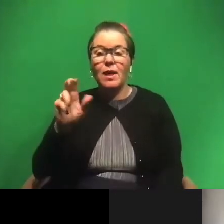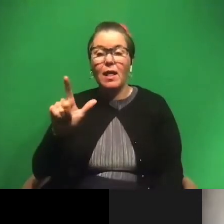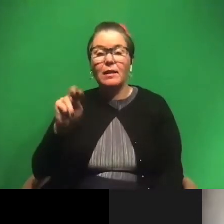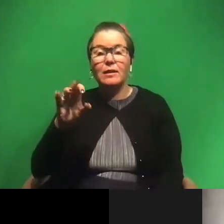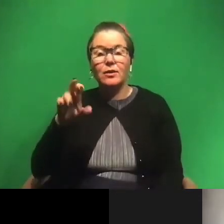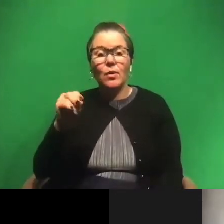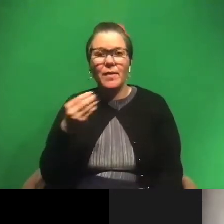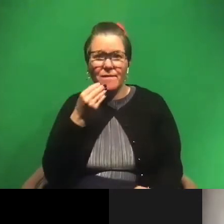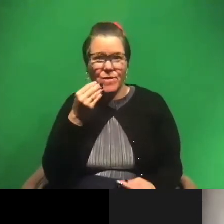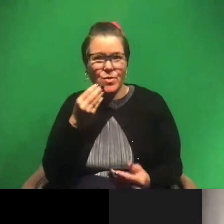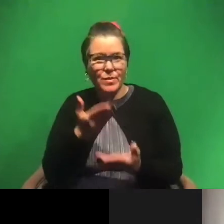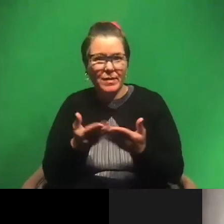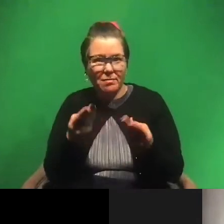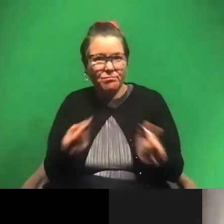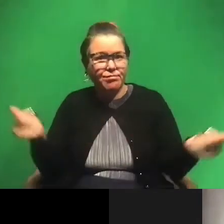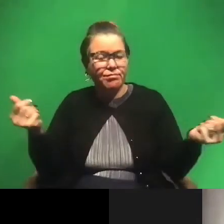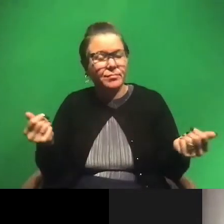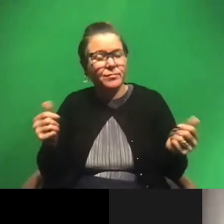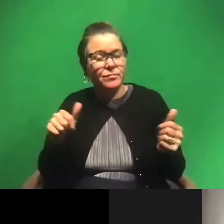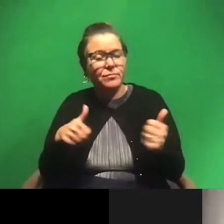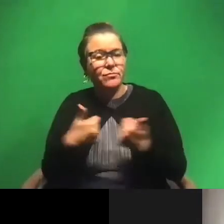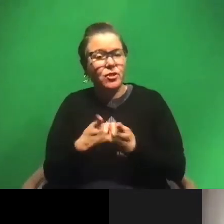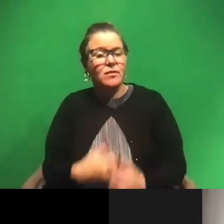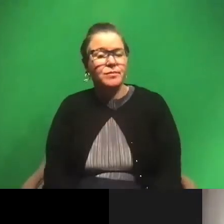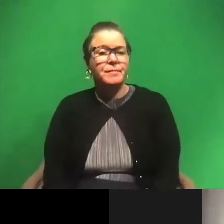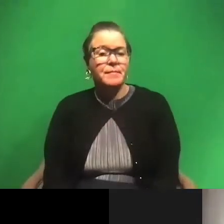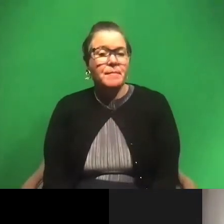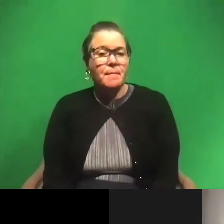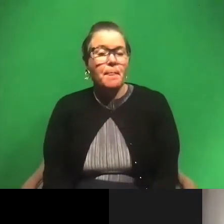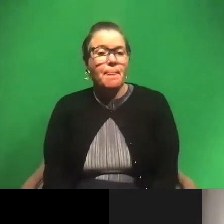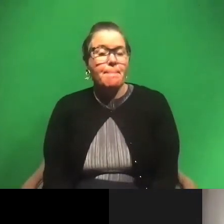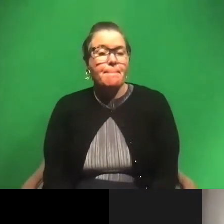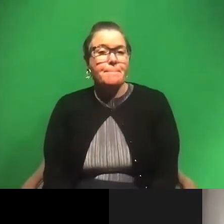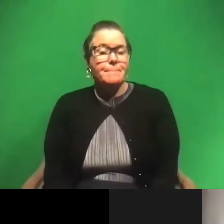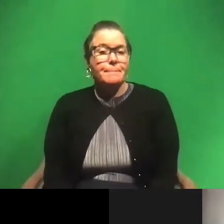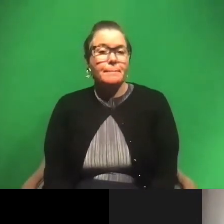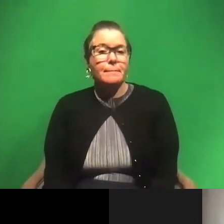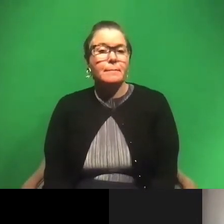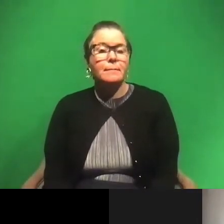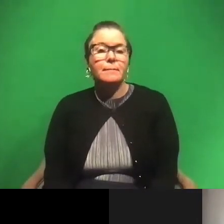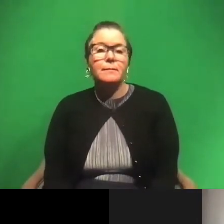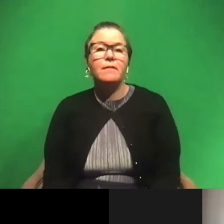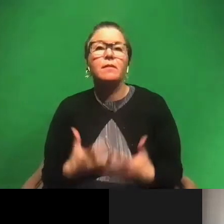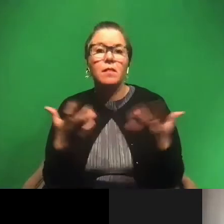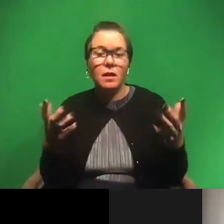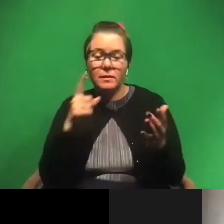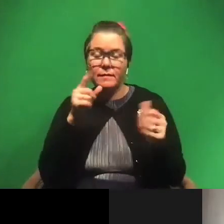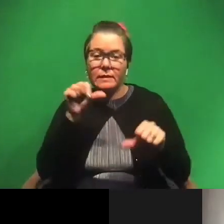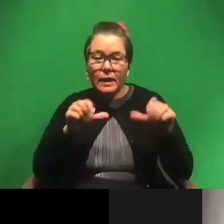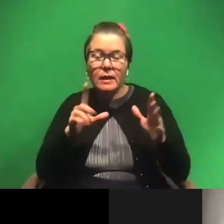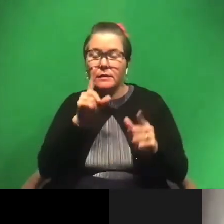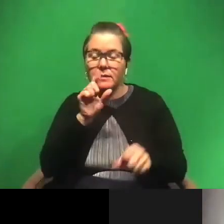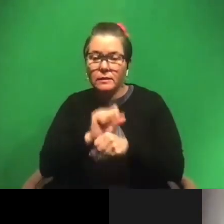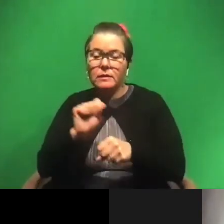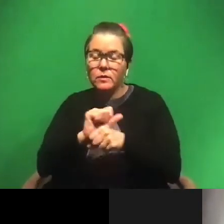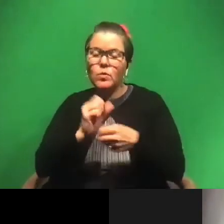away. Right. And so that's a big problem for them as well. But there's a ton of scientists who are working on solving all these